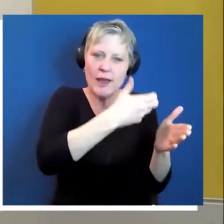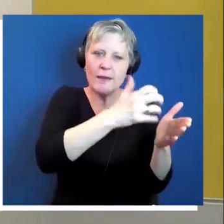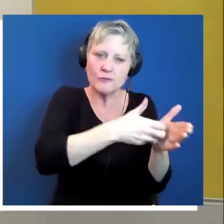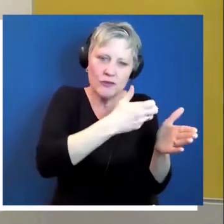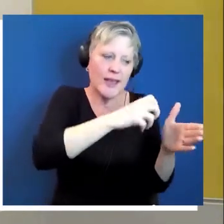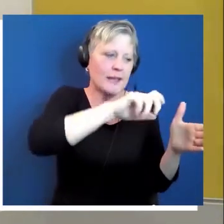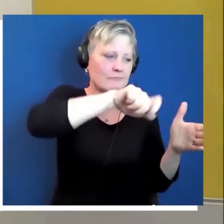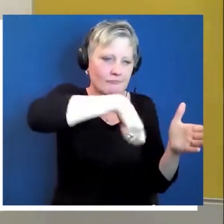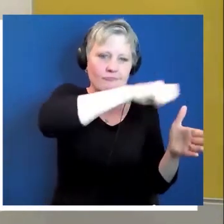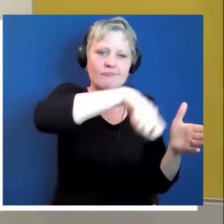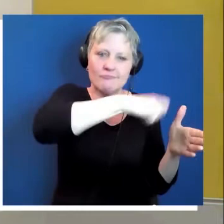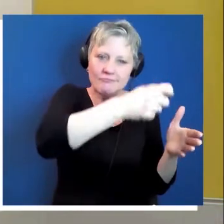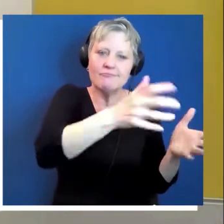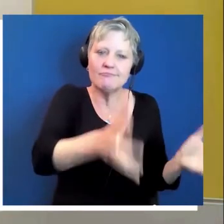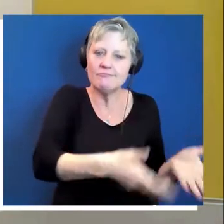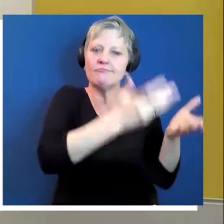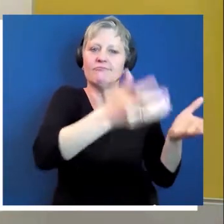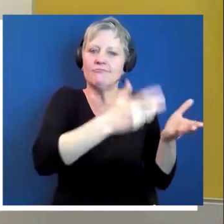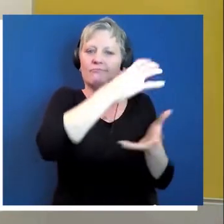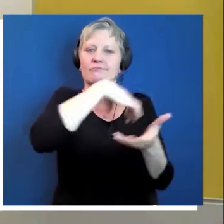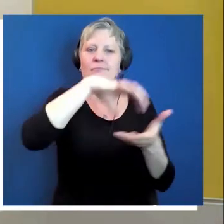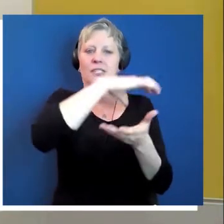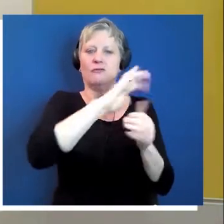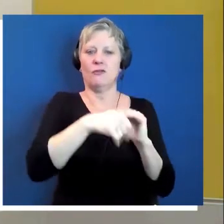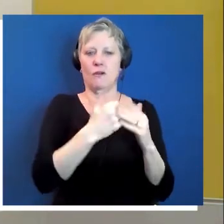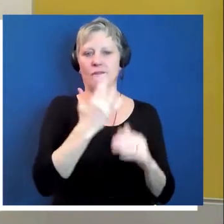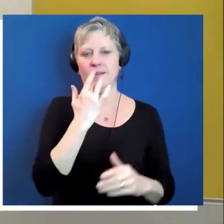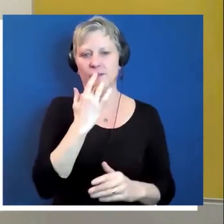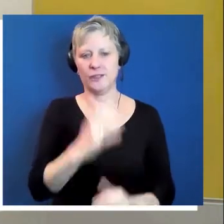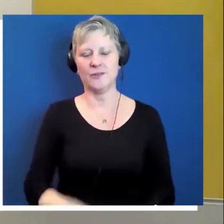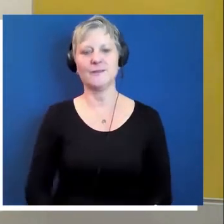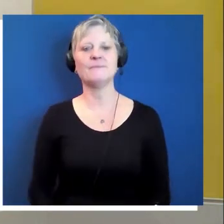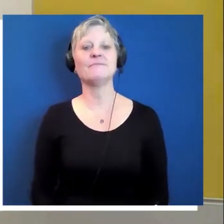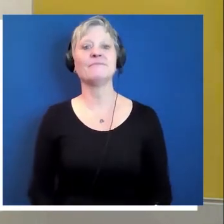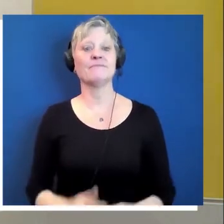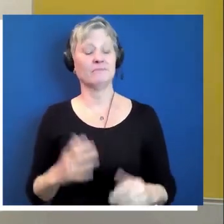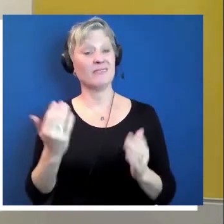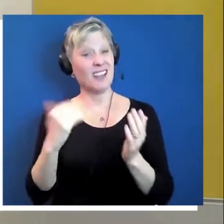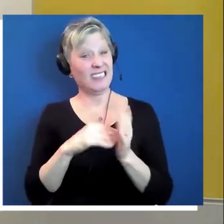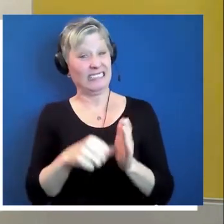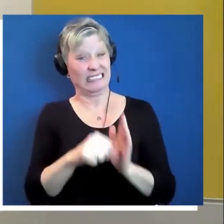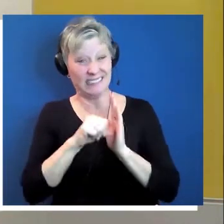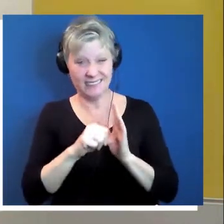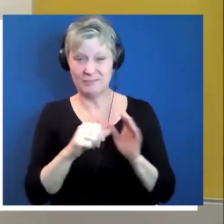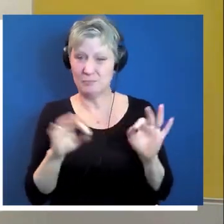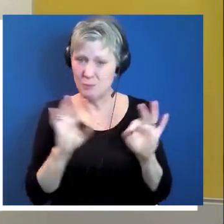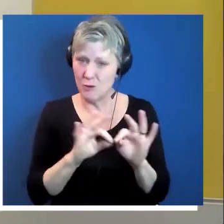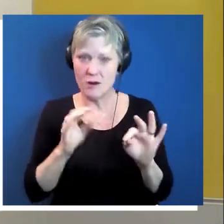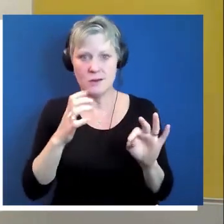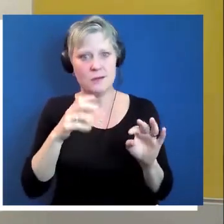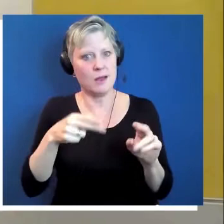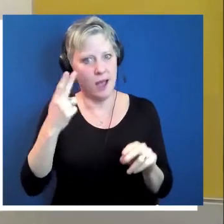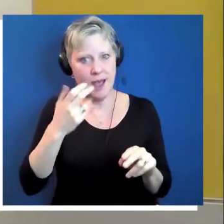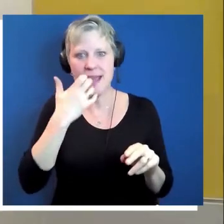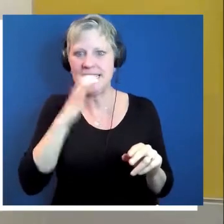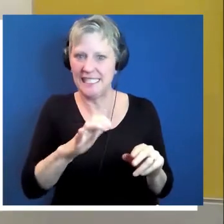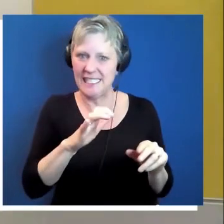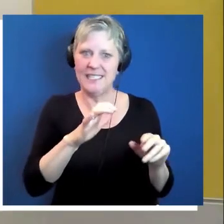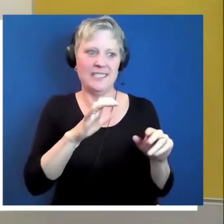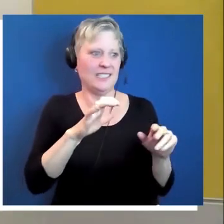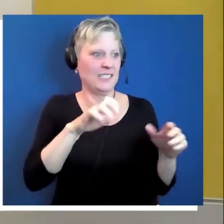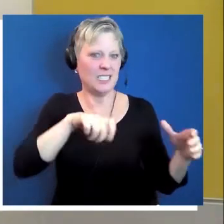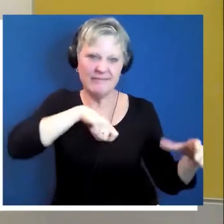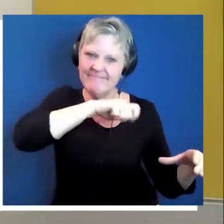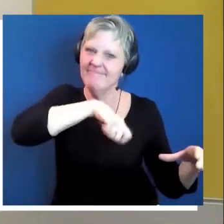there. That looks great. And again, I'm going at pretty high heat here, folks. Keeping